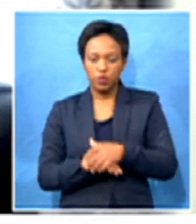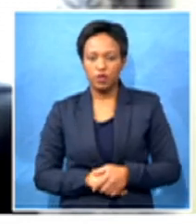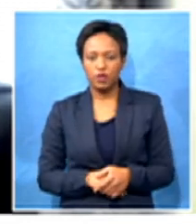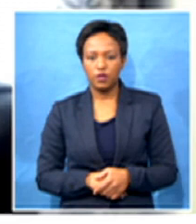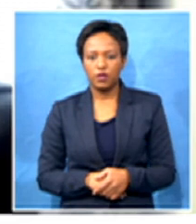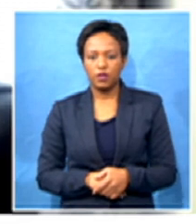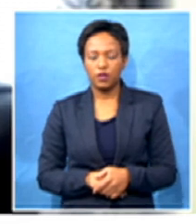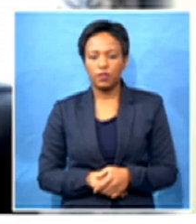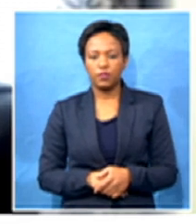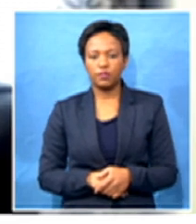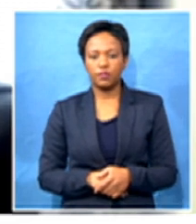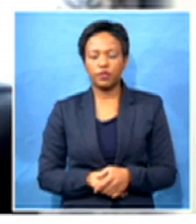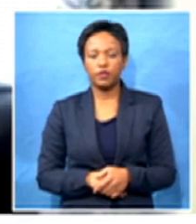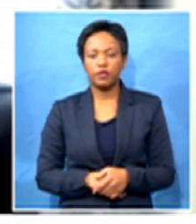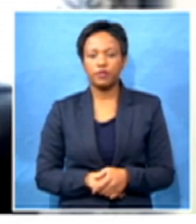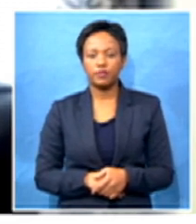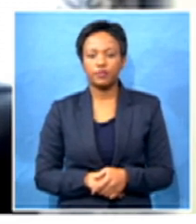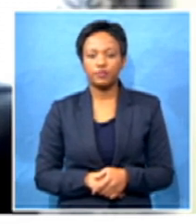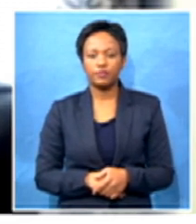As of now,